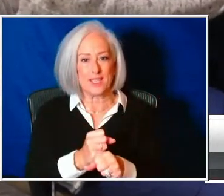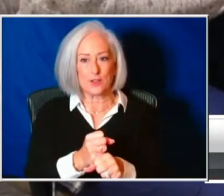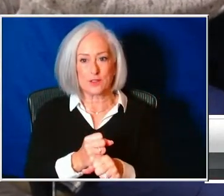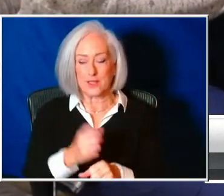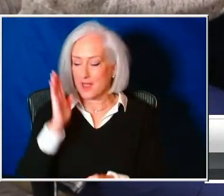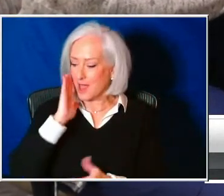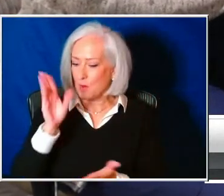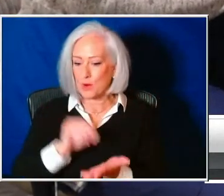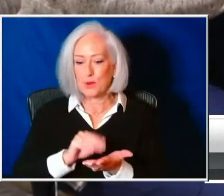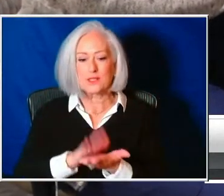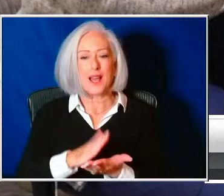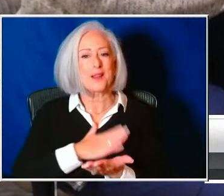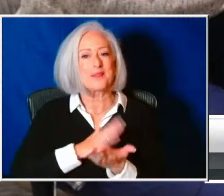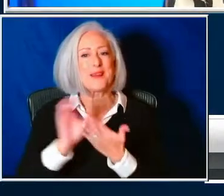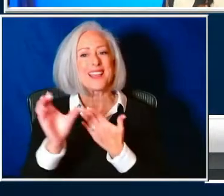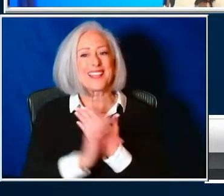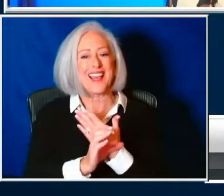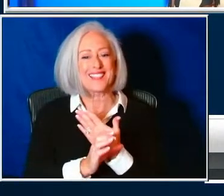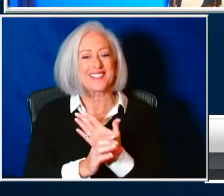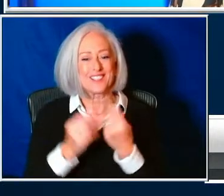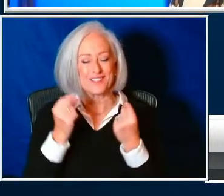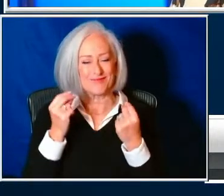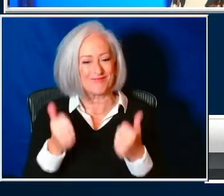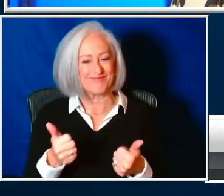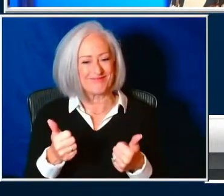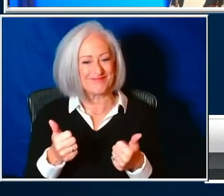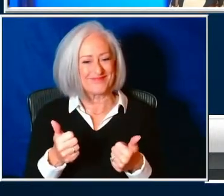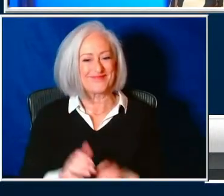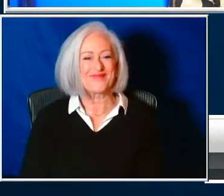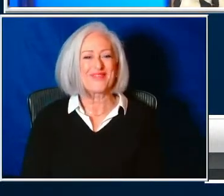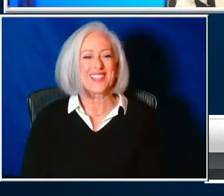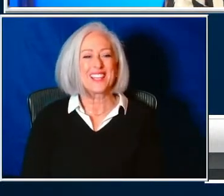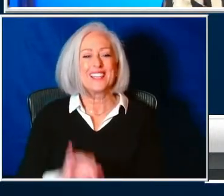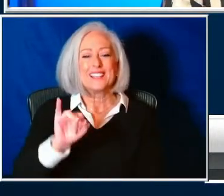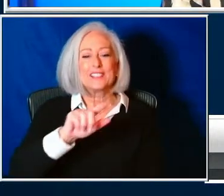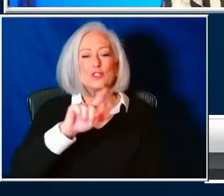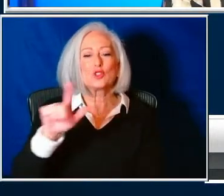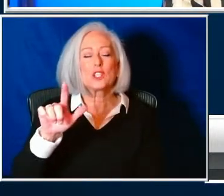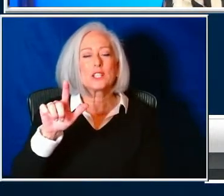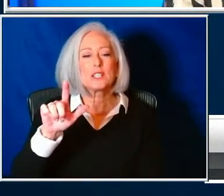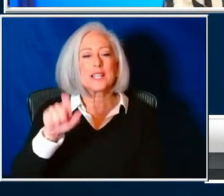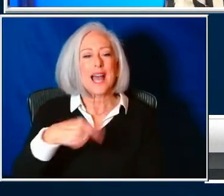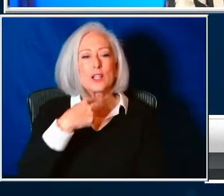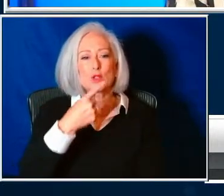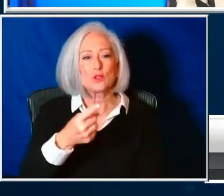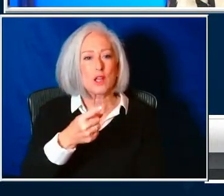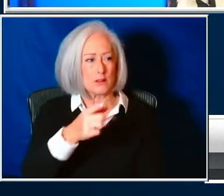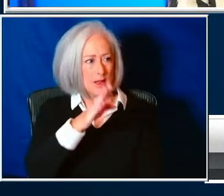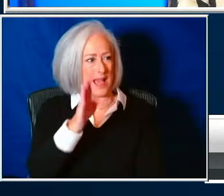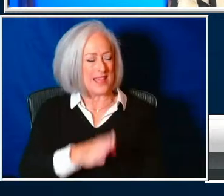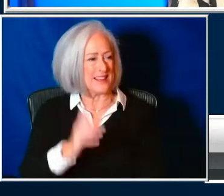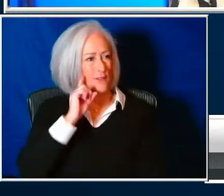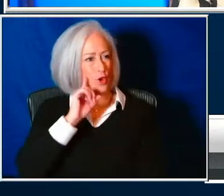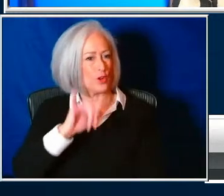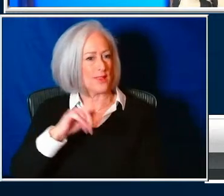it. Jess? Okay, so Jill, I had to tell you, I had not heard of this score